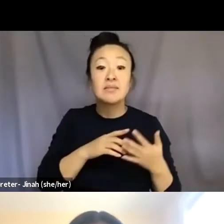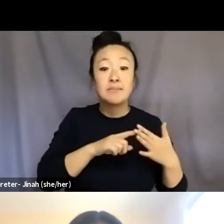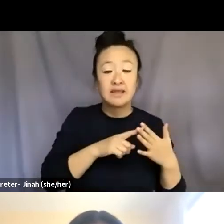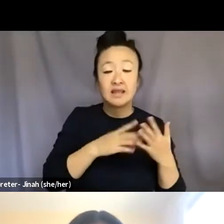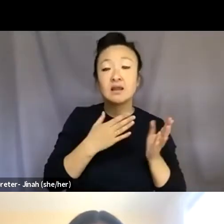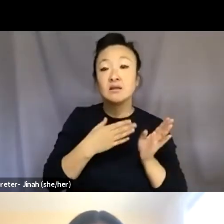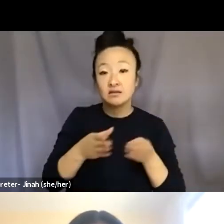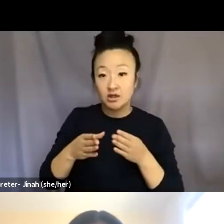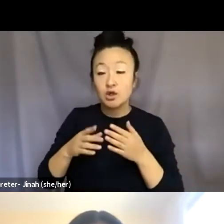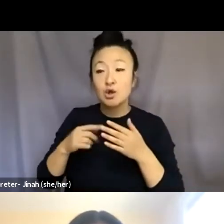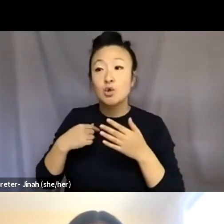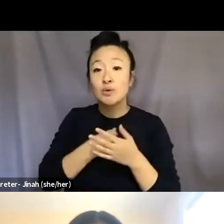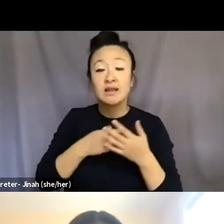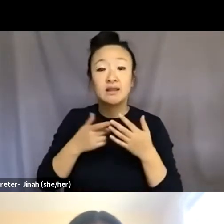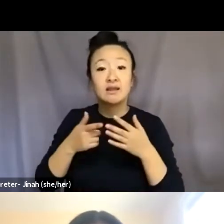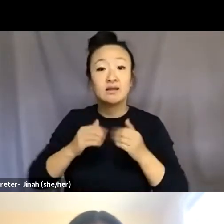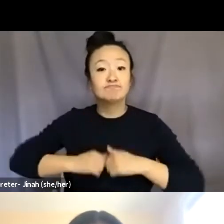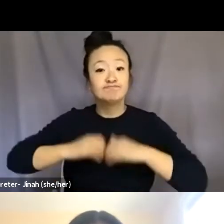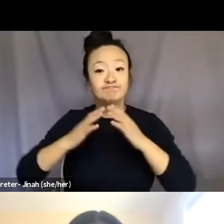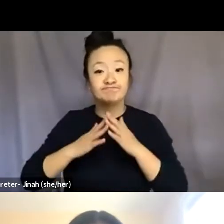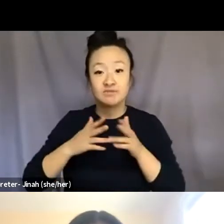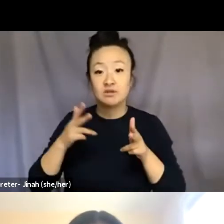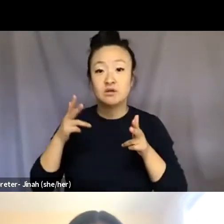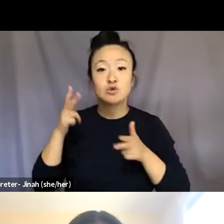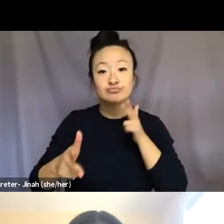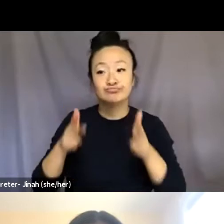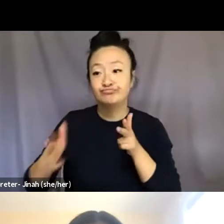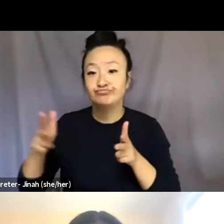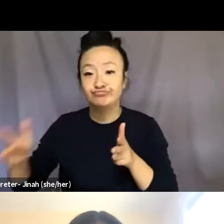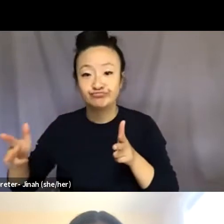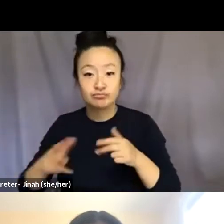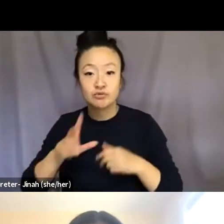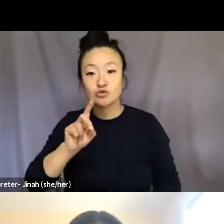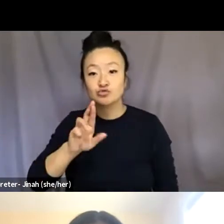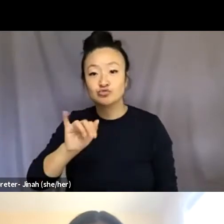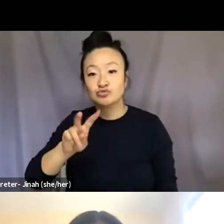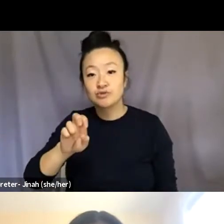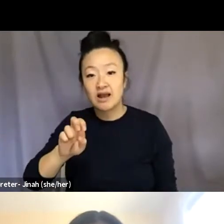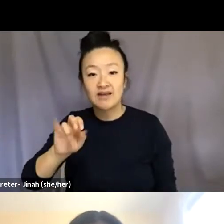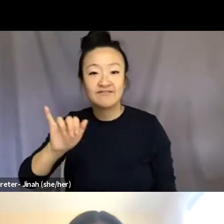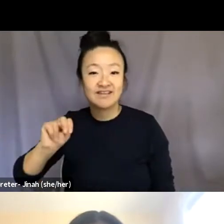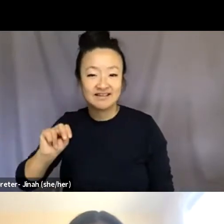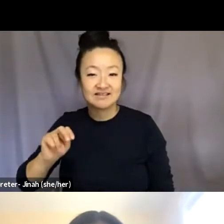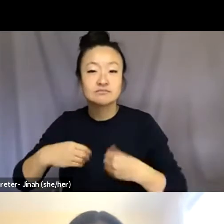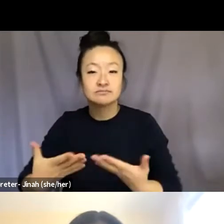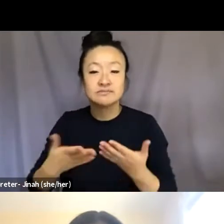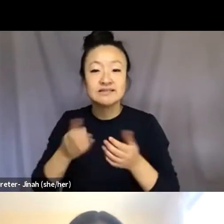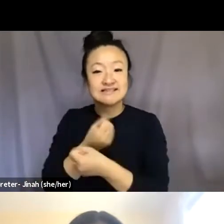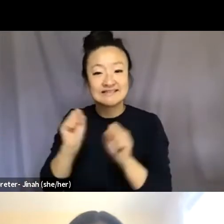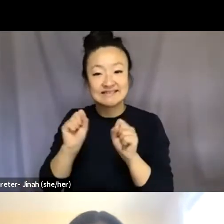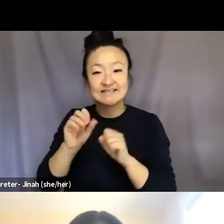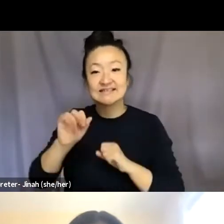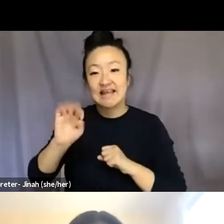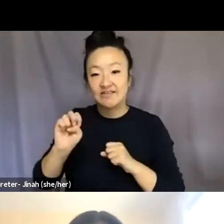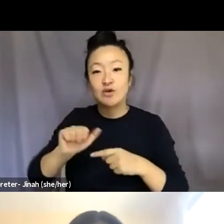creating drive-ins, offering safe rehearsal spaces to artists, and we recently closed